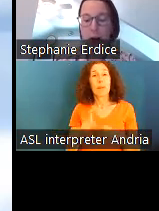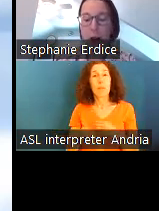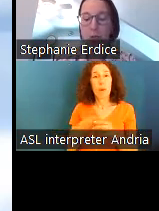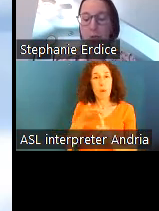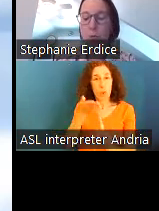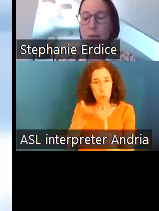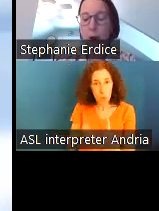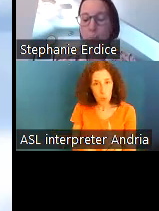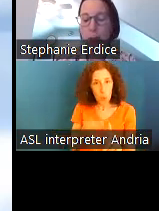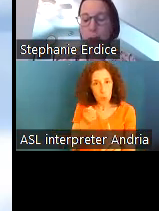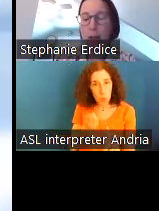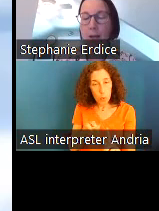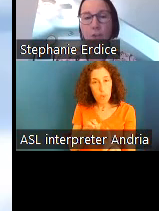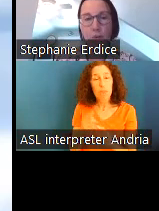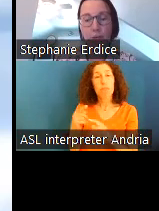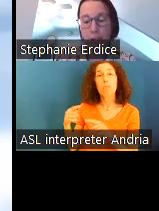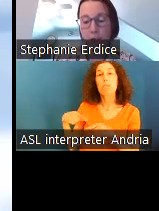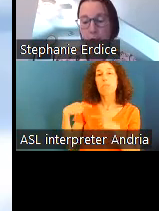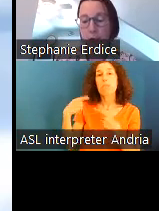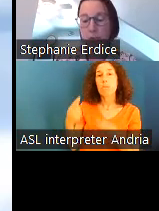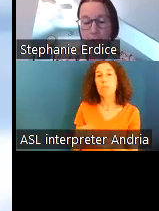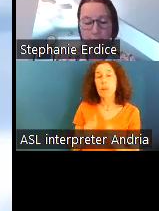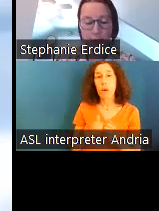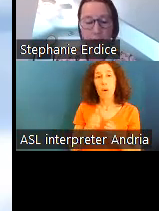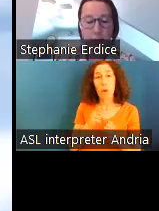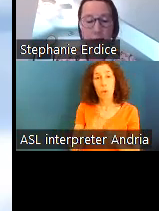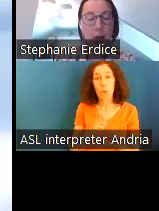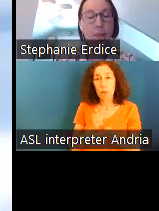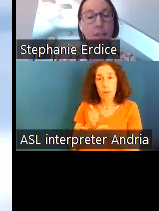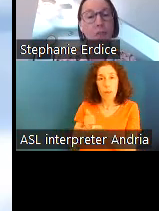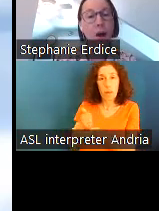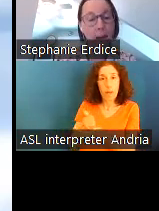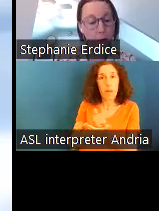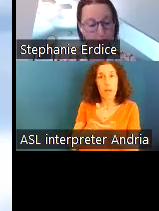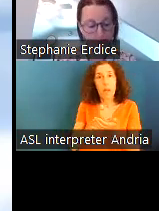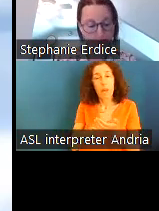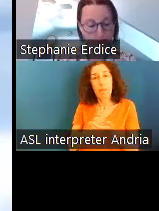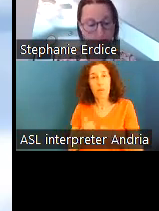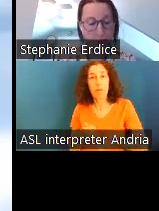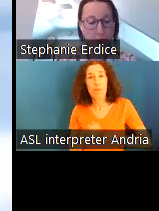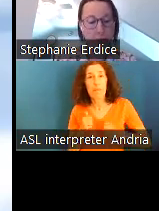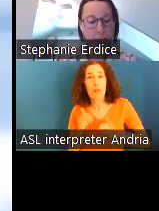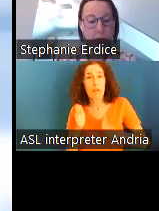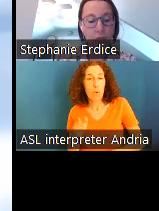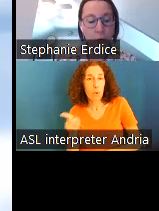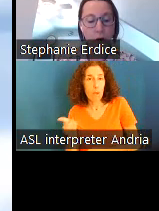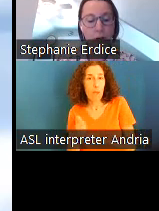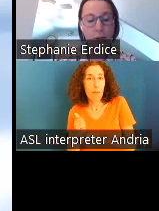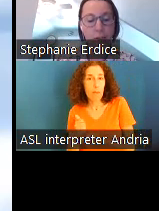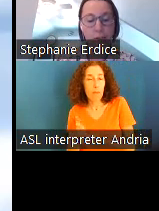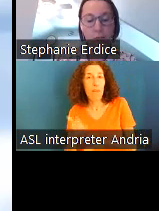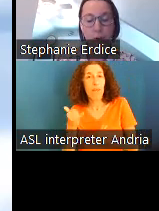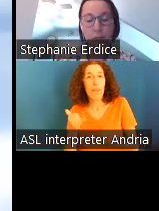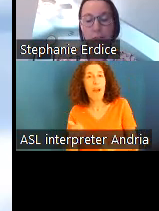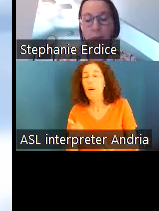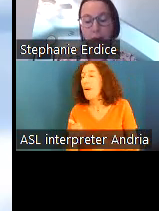talked about how you will be helping and serving sexual assault survivors. This final webinar is for